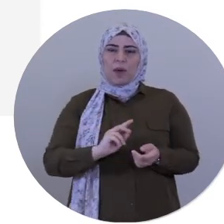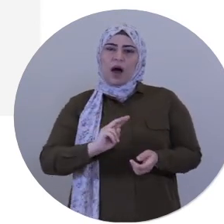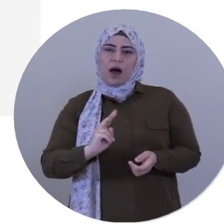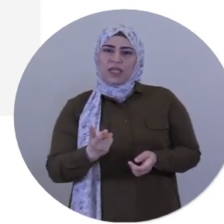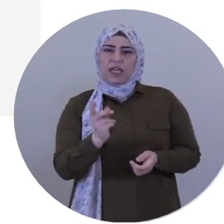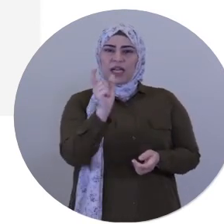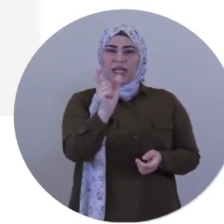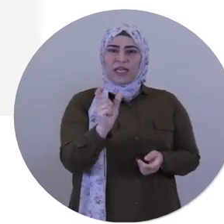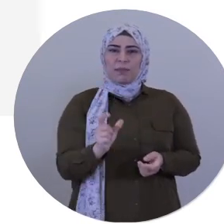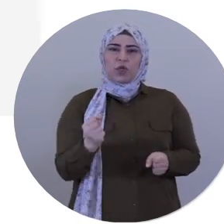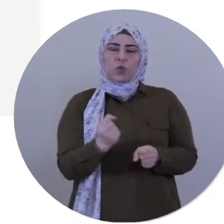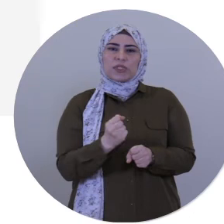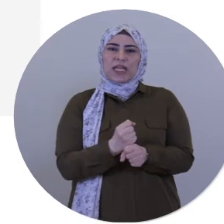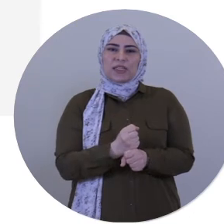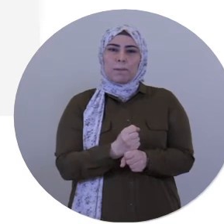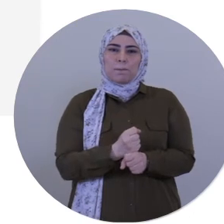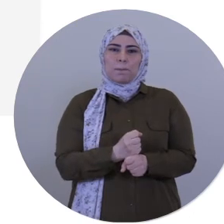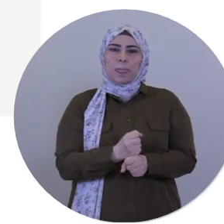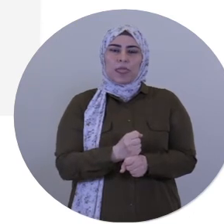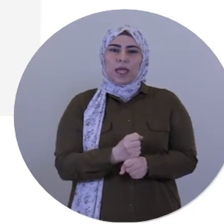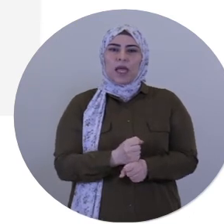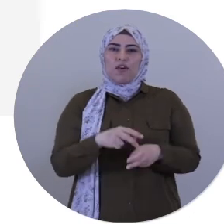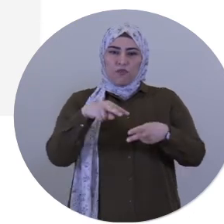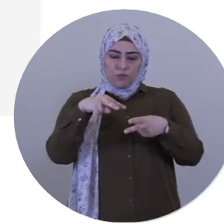Elaborate on or shorten some ideas.